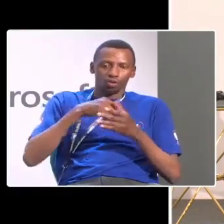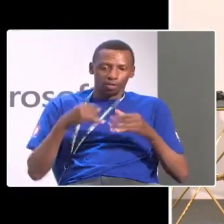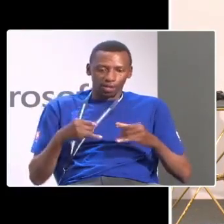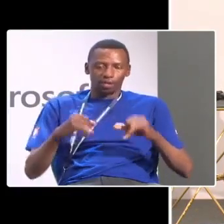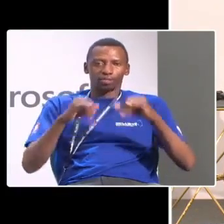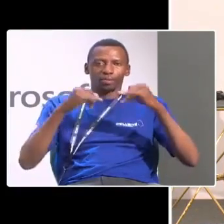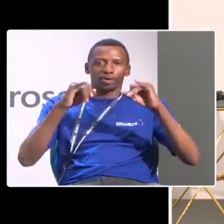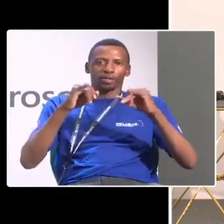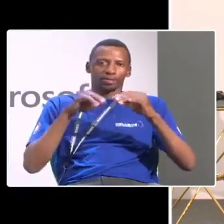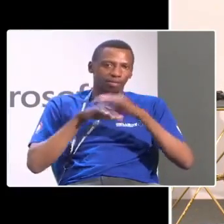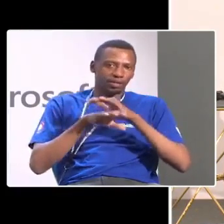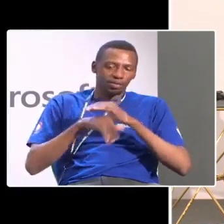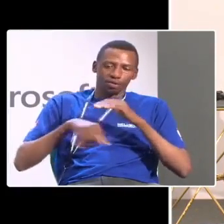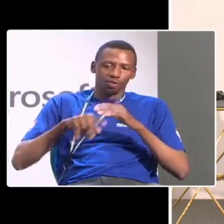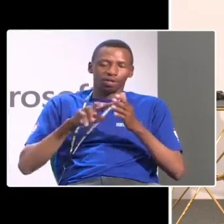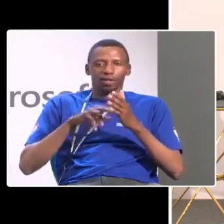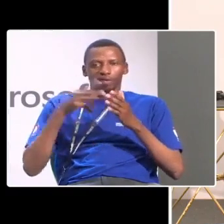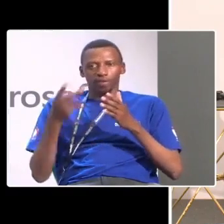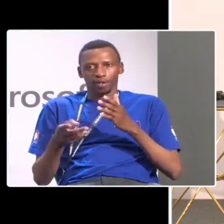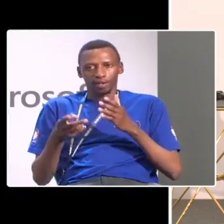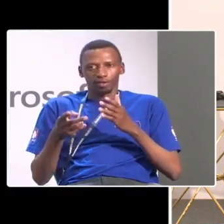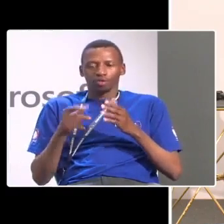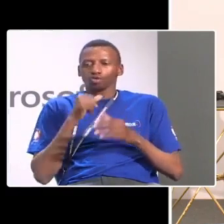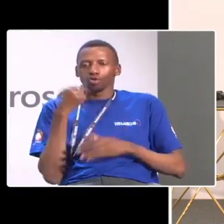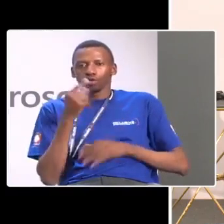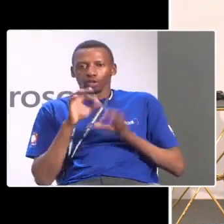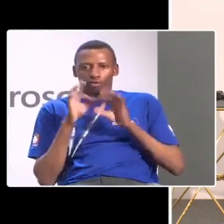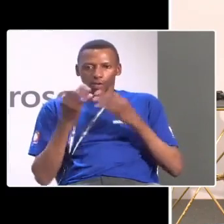we're failing not only our families, but our future selves.